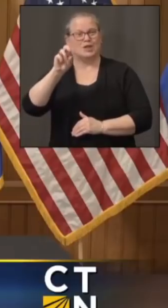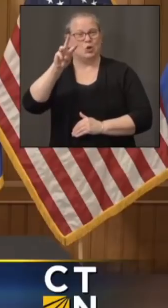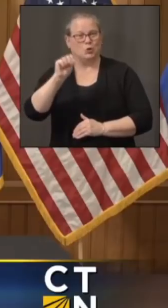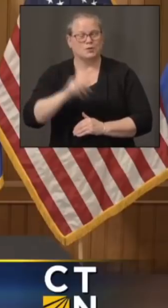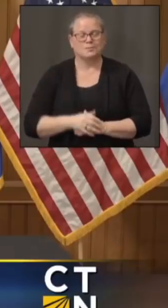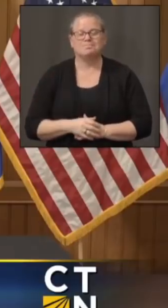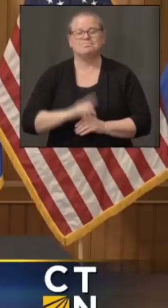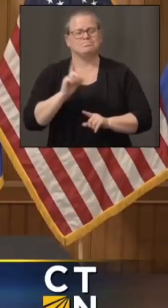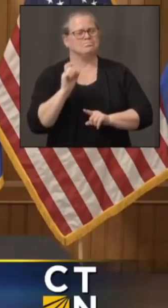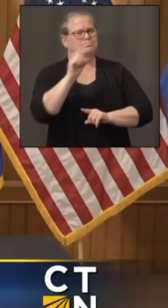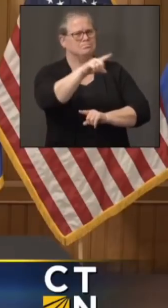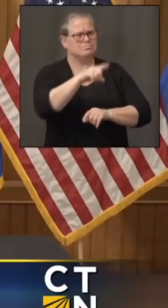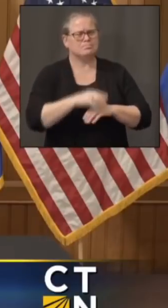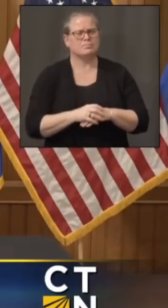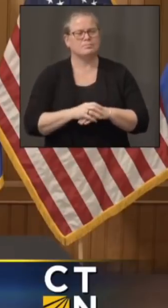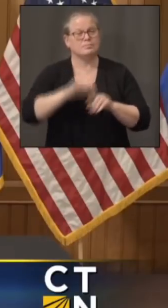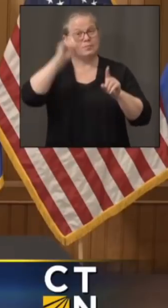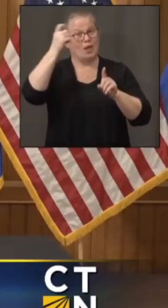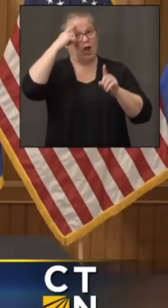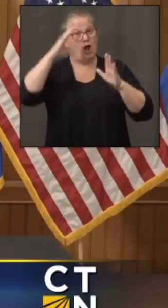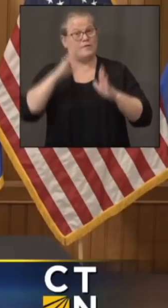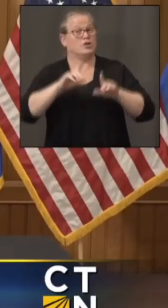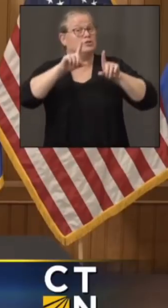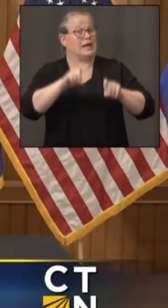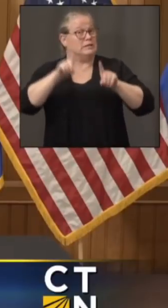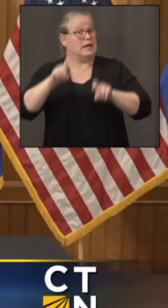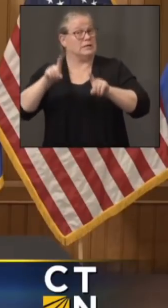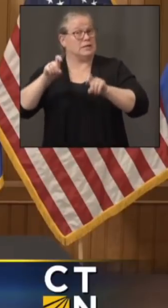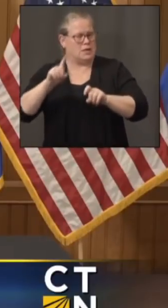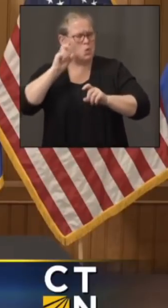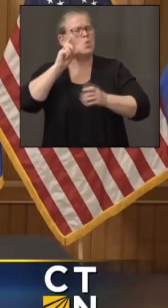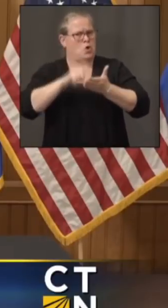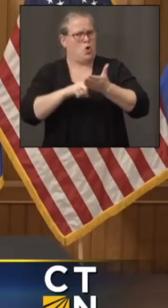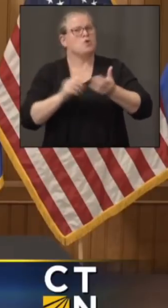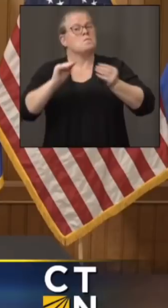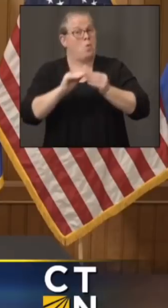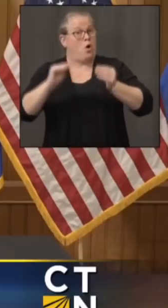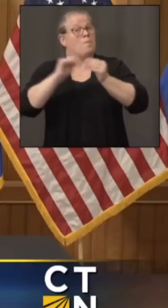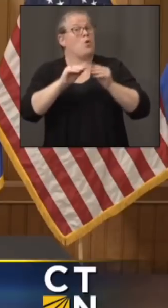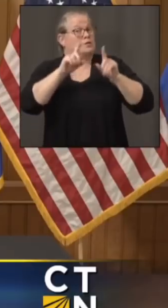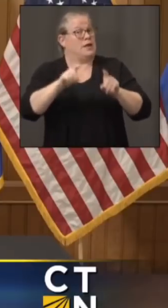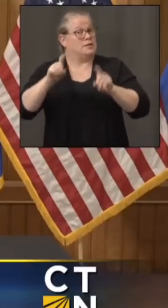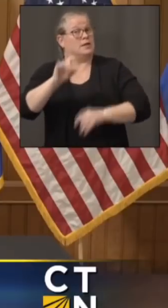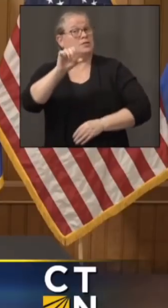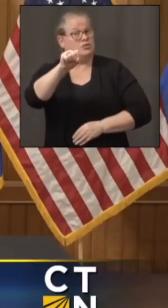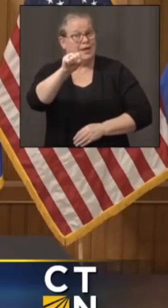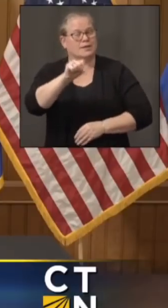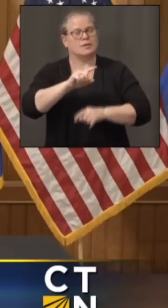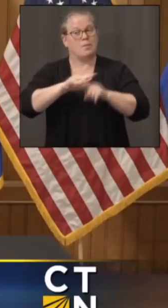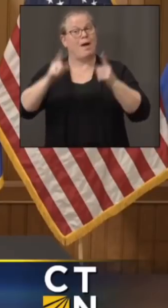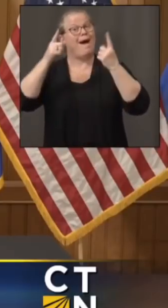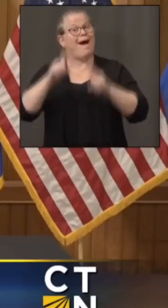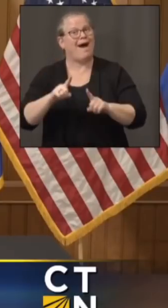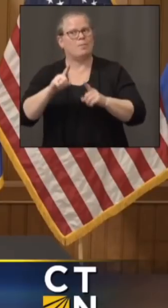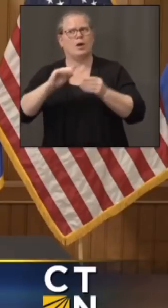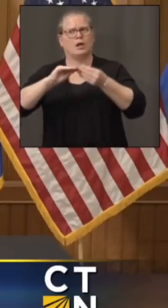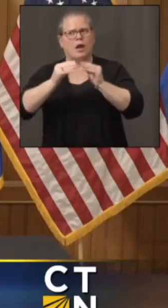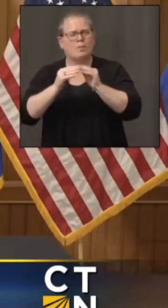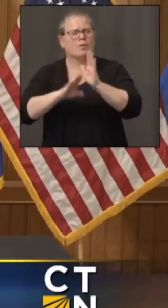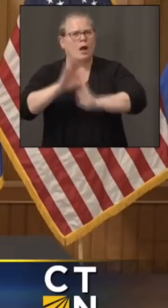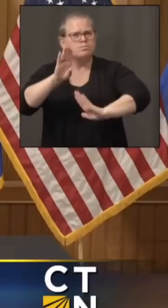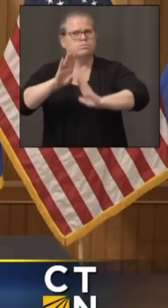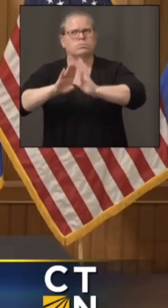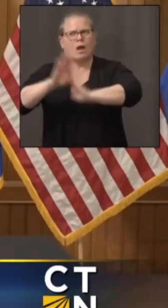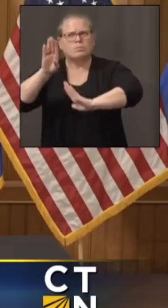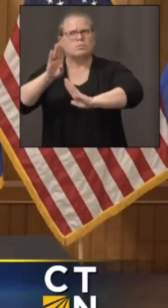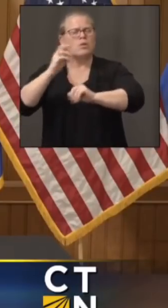seeing a lot more testing, but along with the spike in cases, we're hearing that in some places there are now wait times or instances where